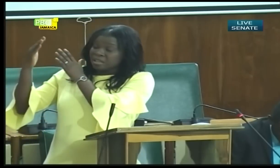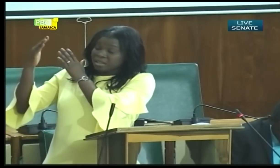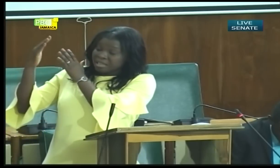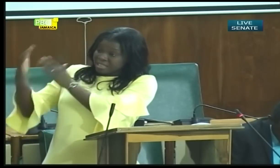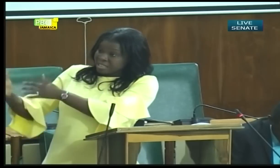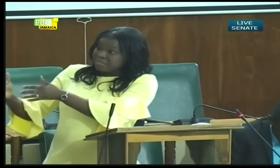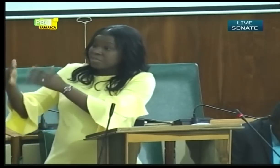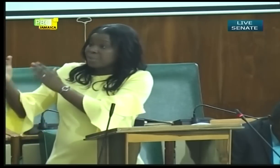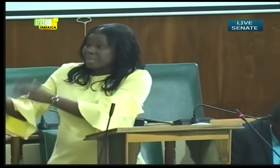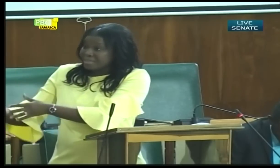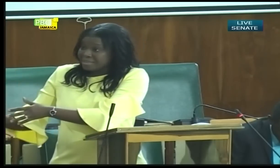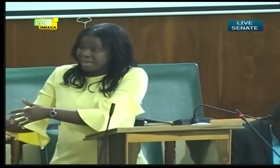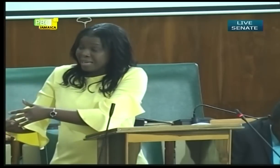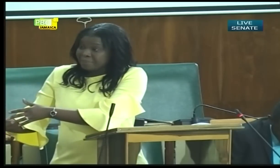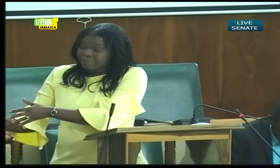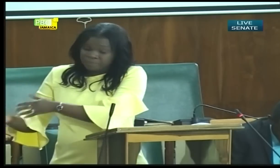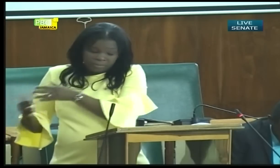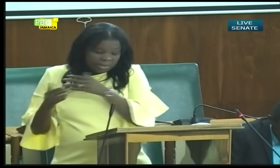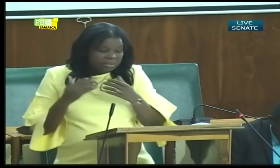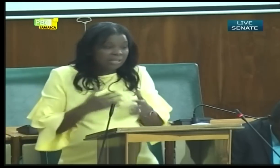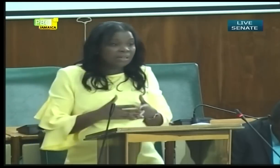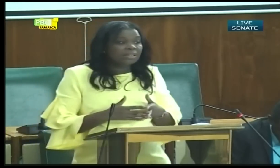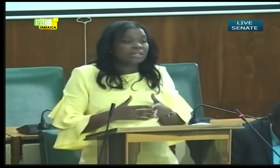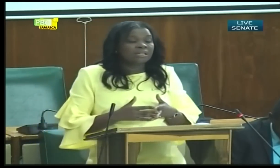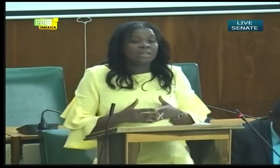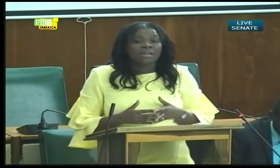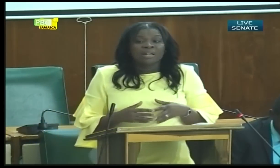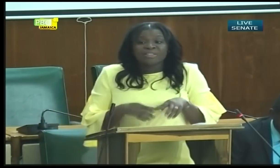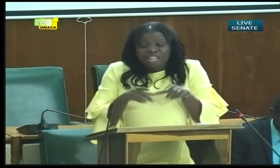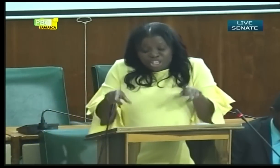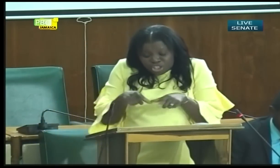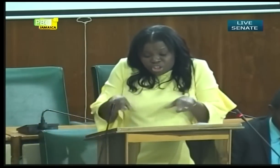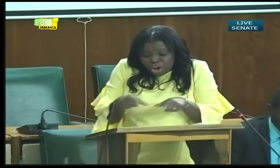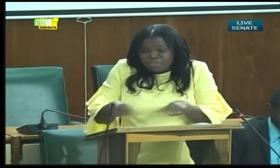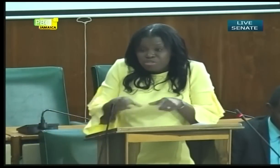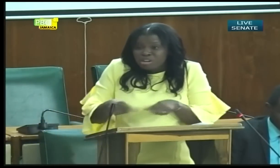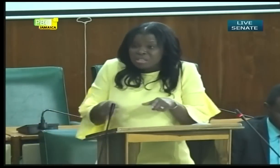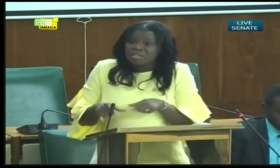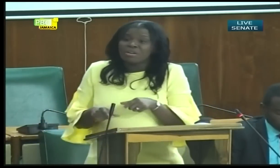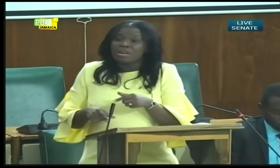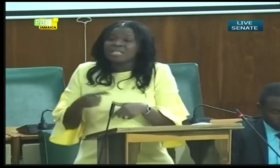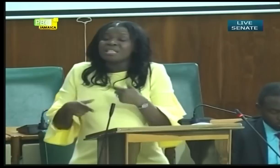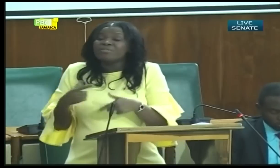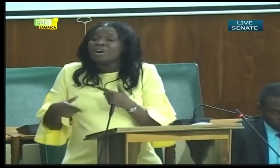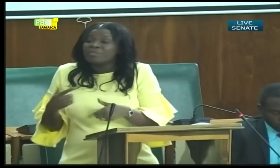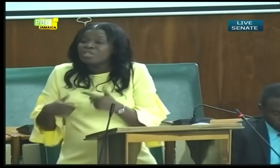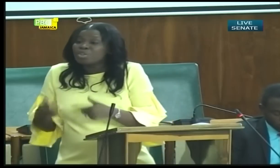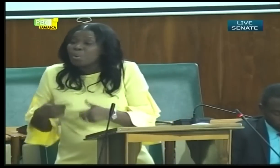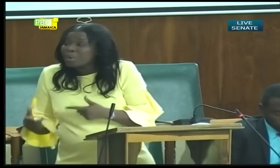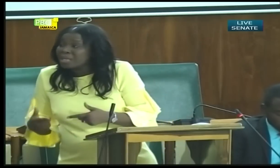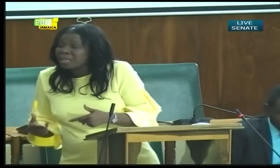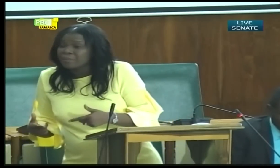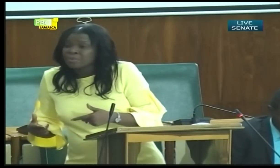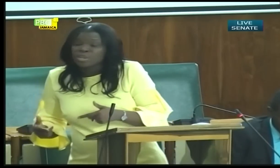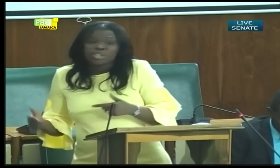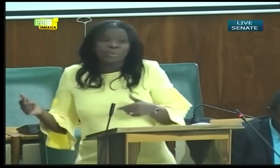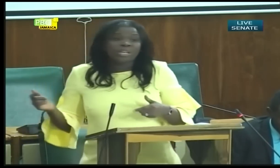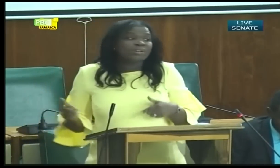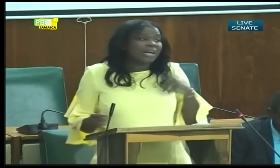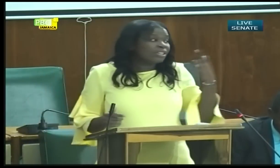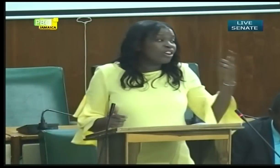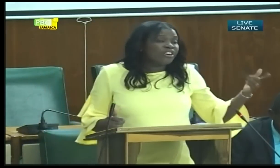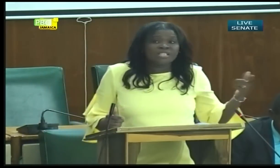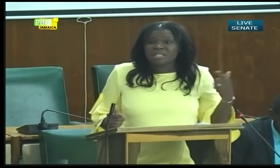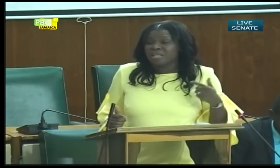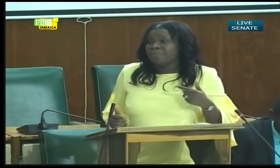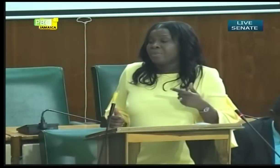the legislative stipulated time. Secondly, the issue of trust law is evolving so quickly. So when you look